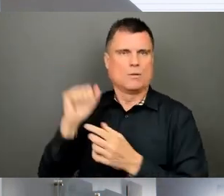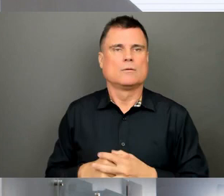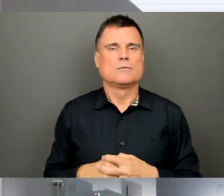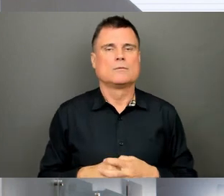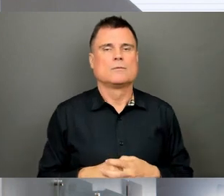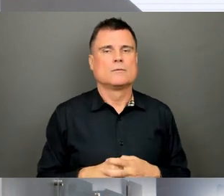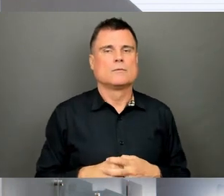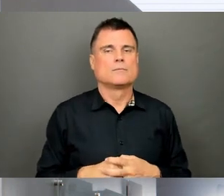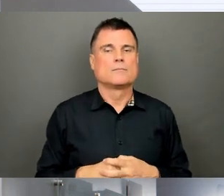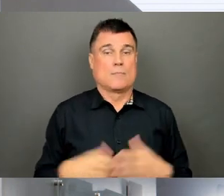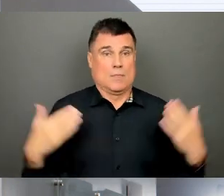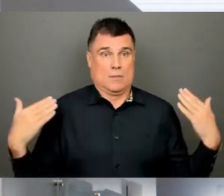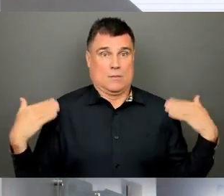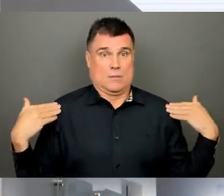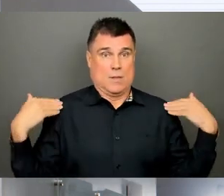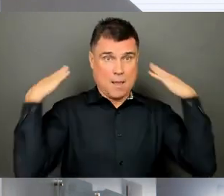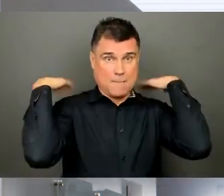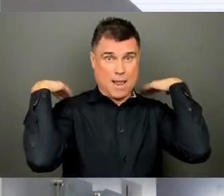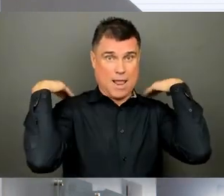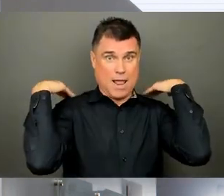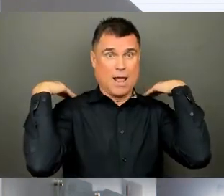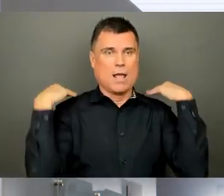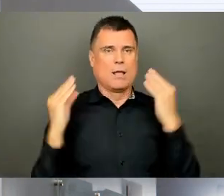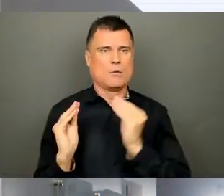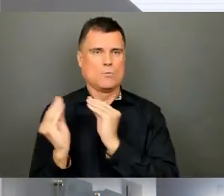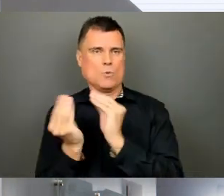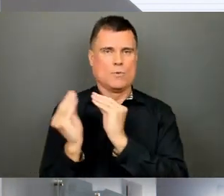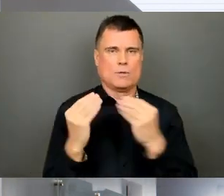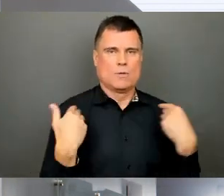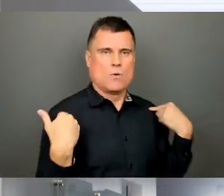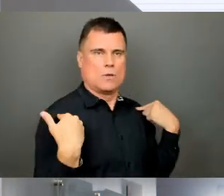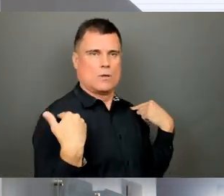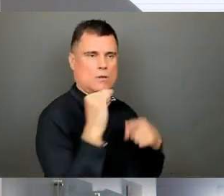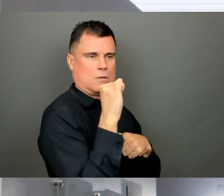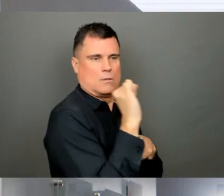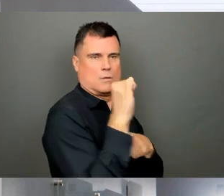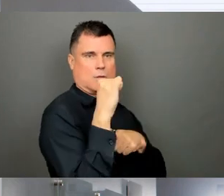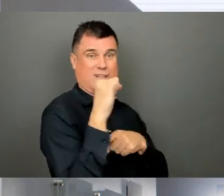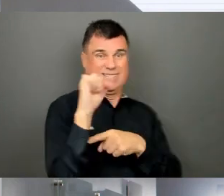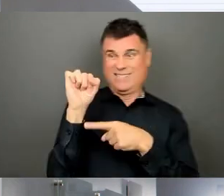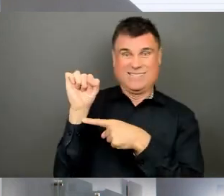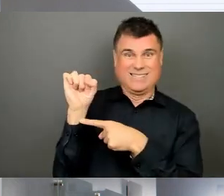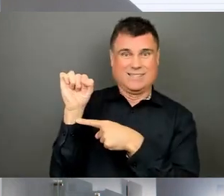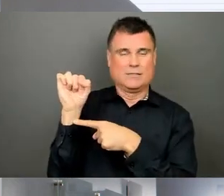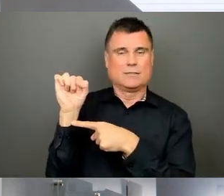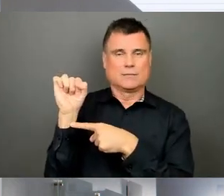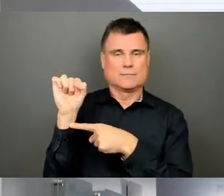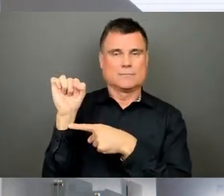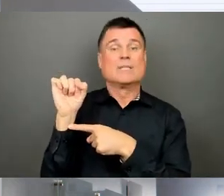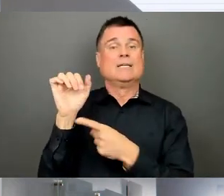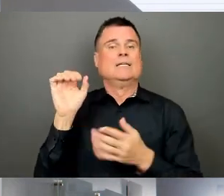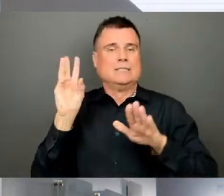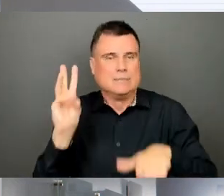And we're going to do the back groove. So going forward, so we're almost sticking our head forward, and we're going to start to clunk back.